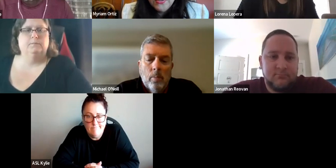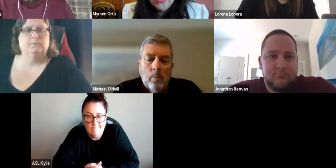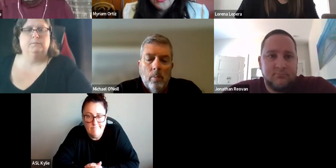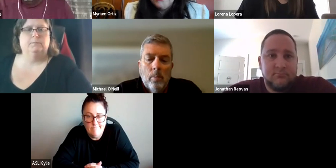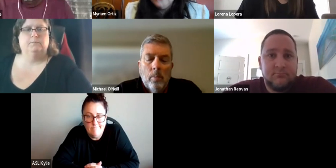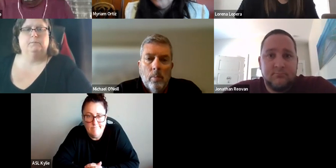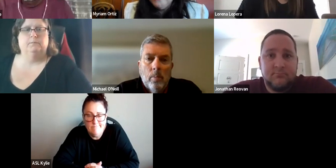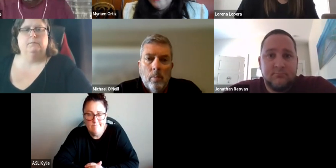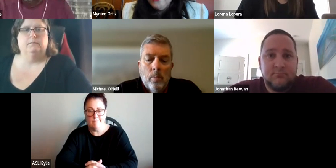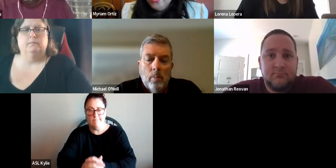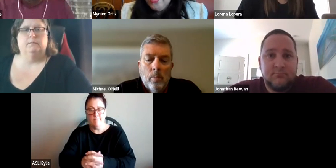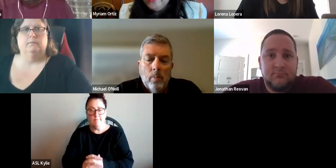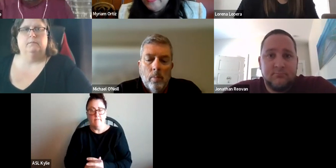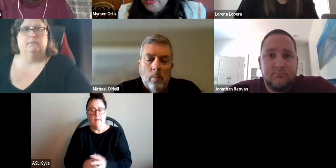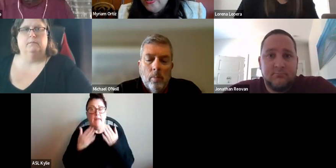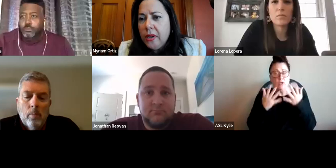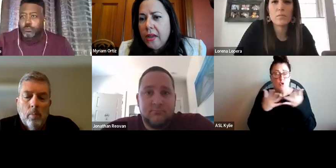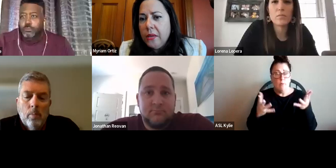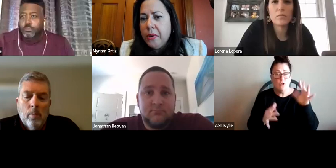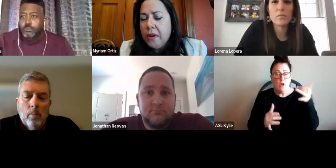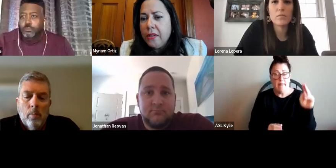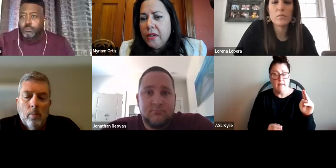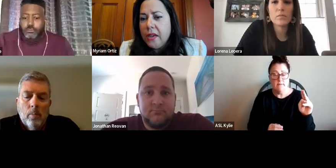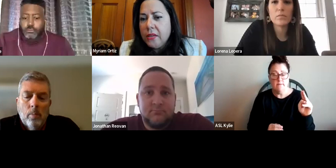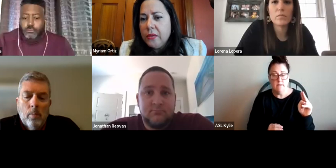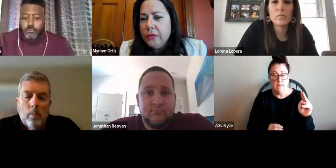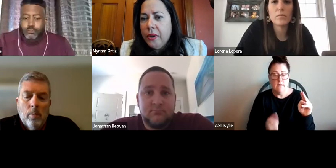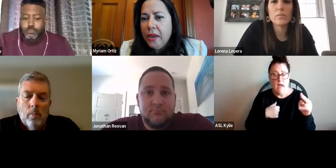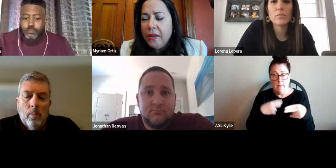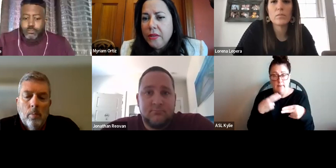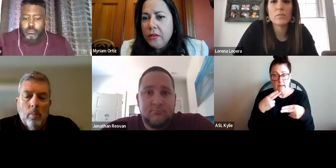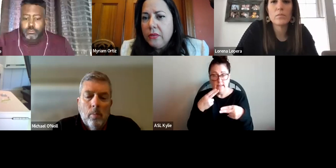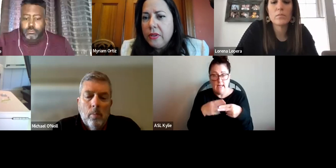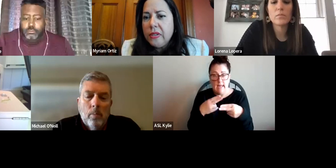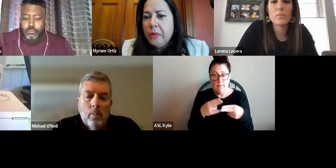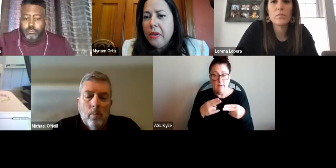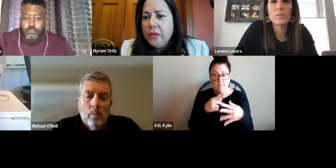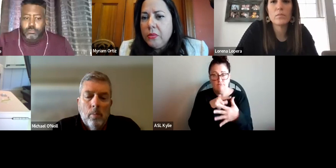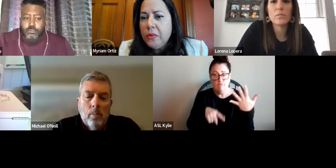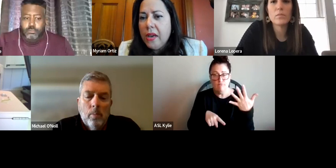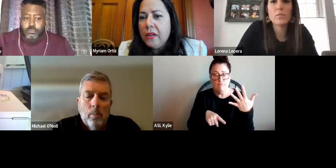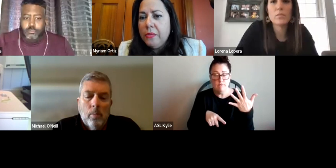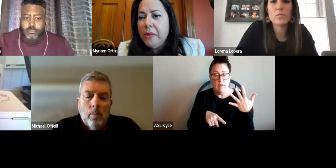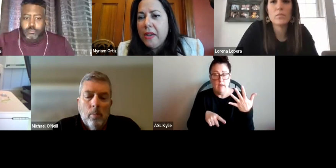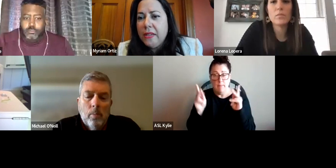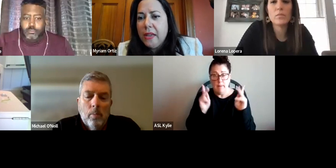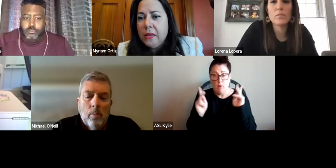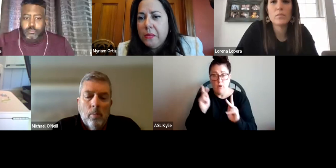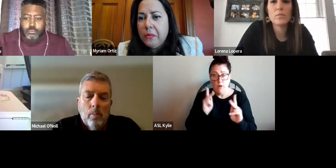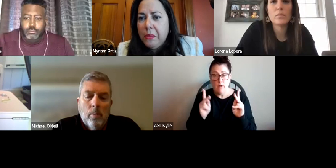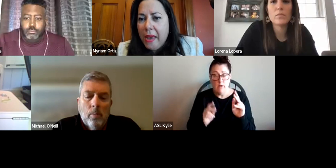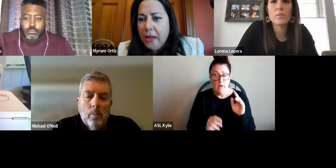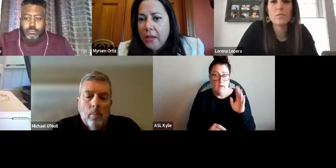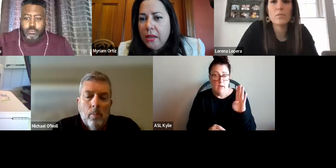Thank you so much, Jonathan. I'm gonna name the next few hands of our speakers. We have